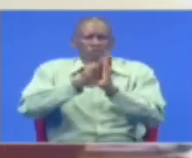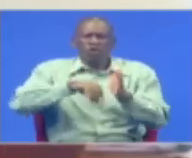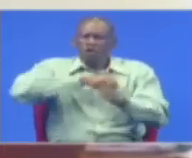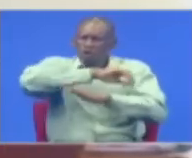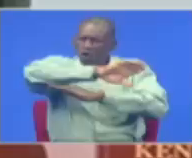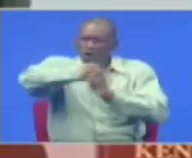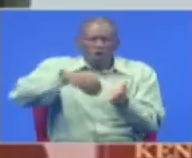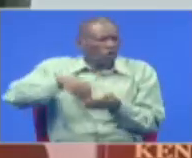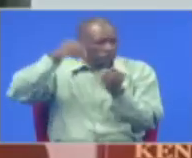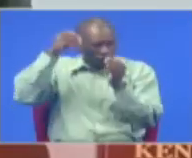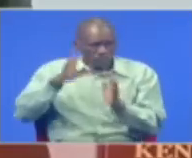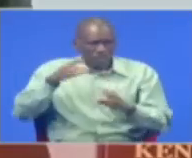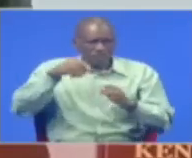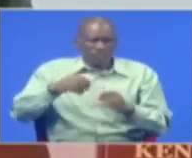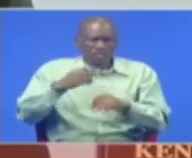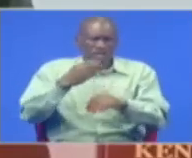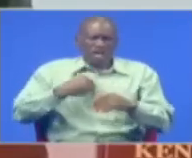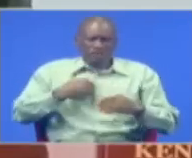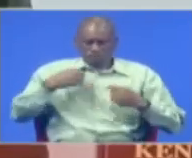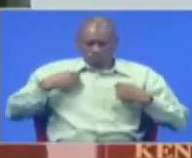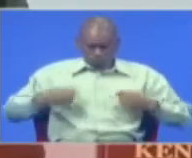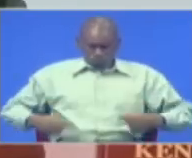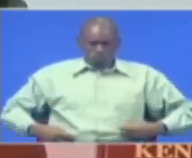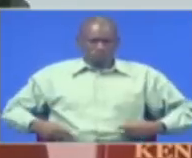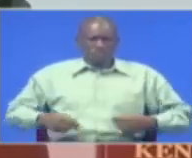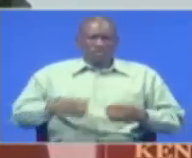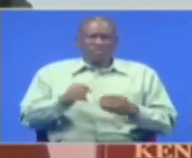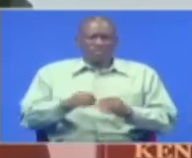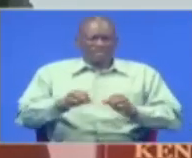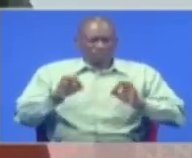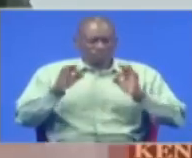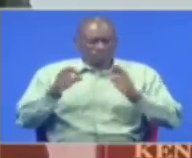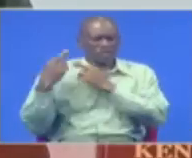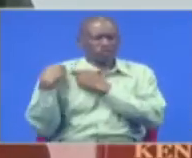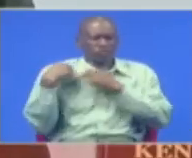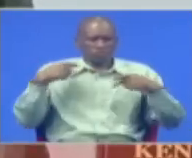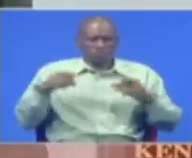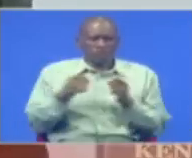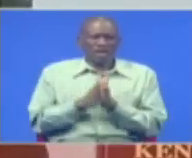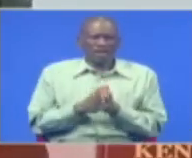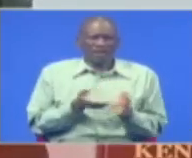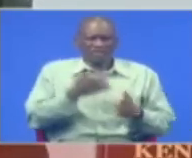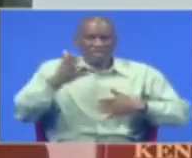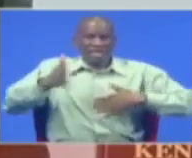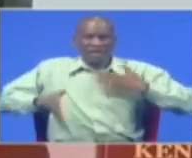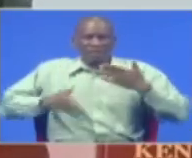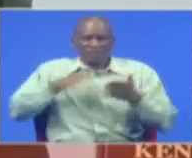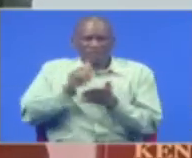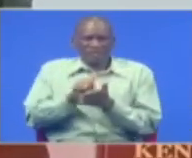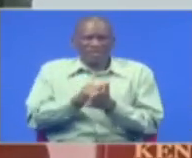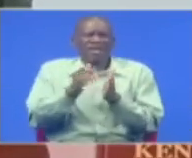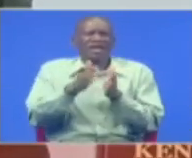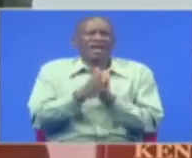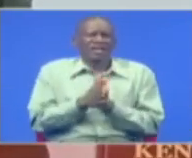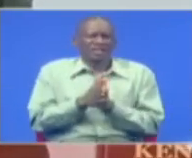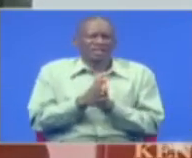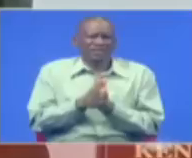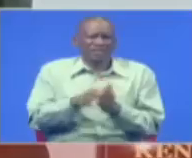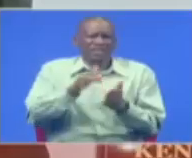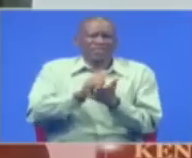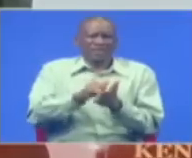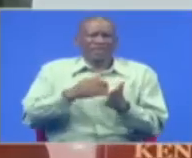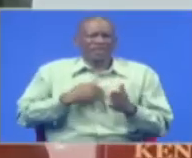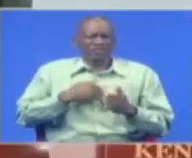is in a suit. They like it very much. They look very responsible. They appreciate it. And that has taken